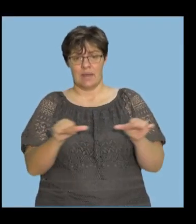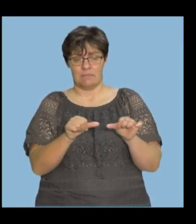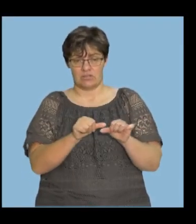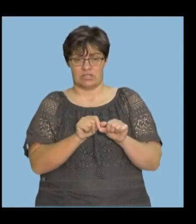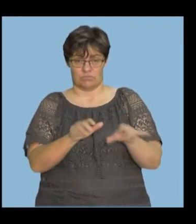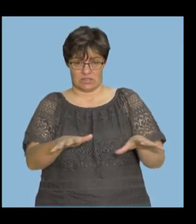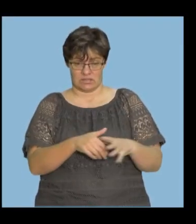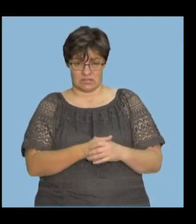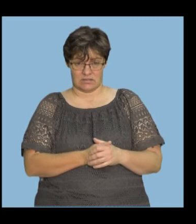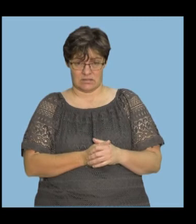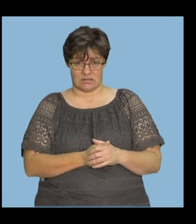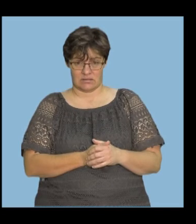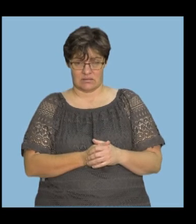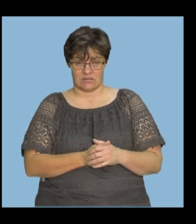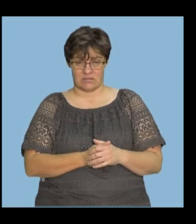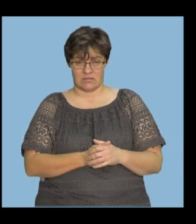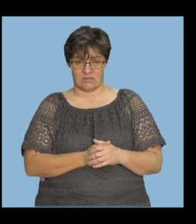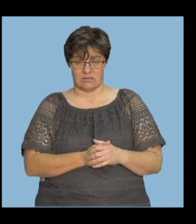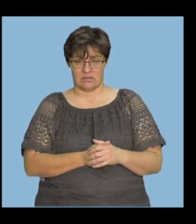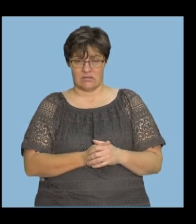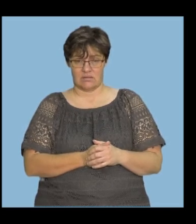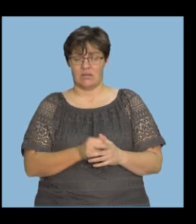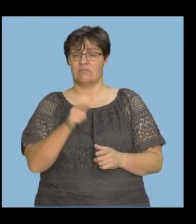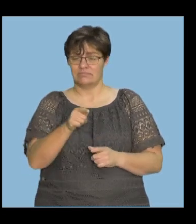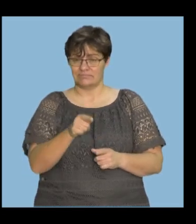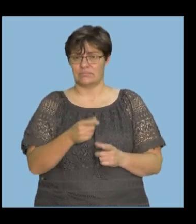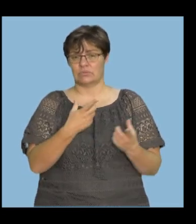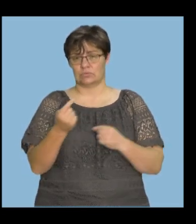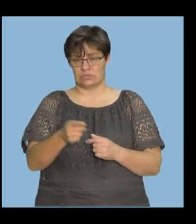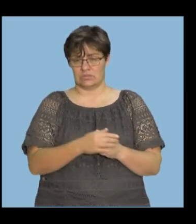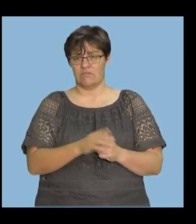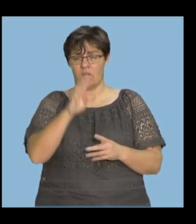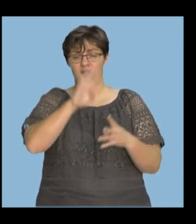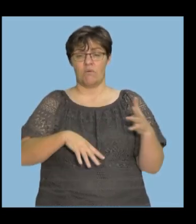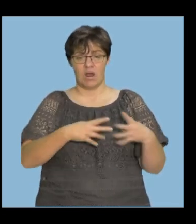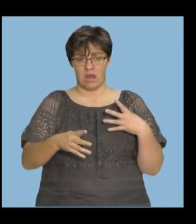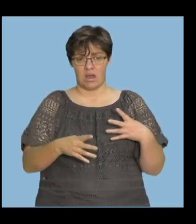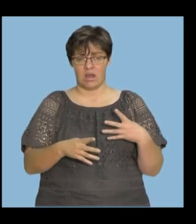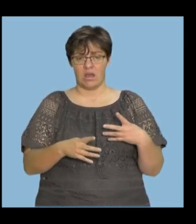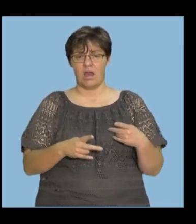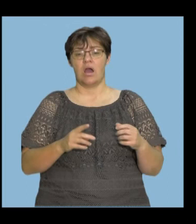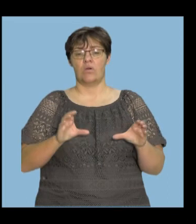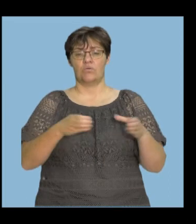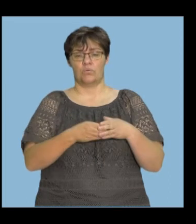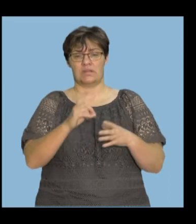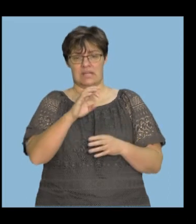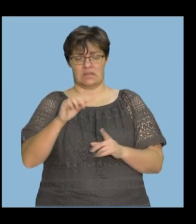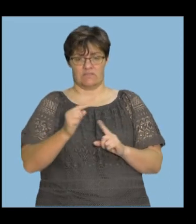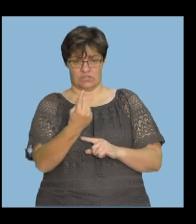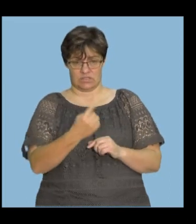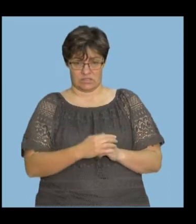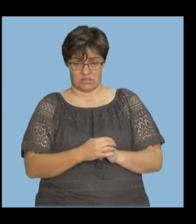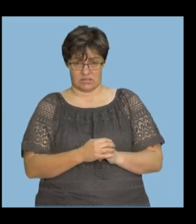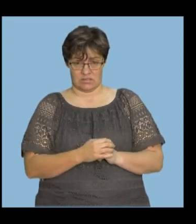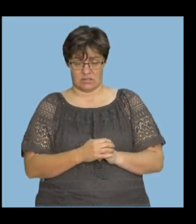spread. So, which you use that. So to use this formula, it's better to group the data first.